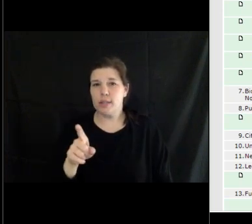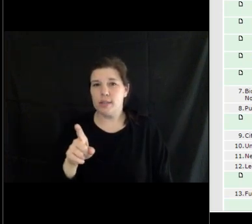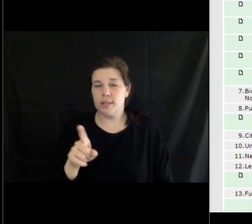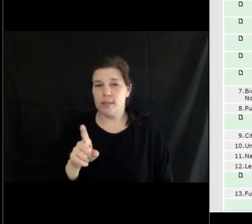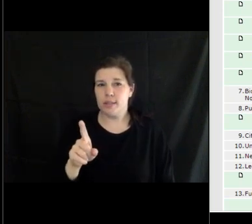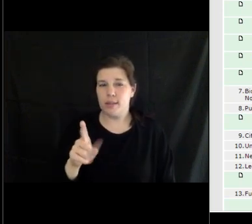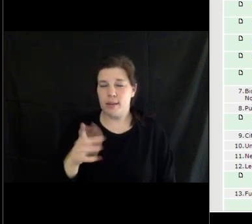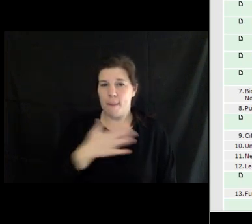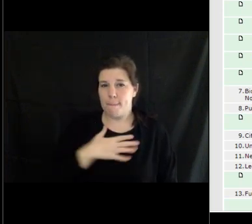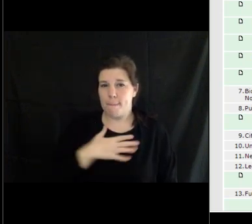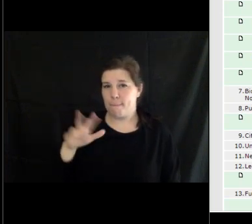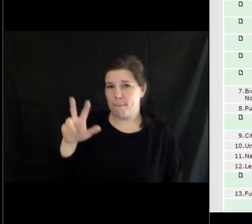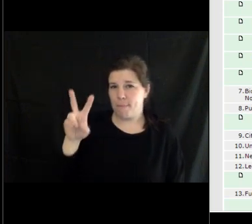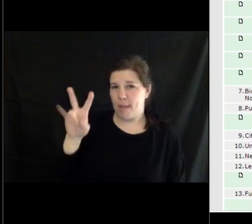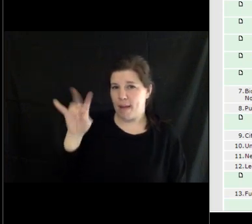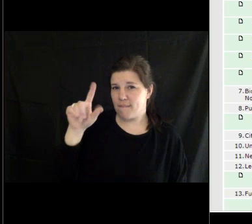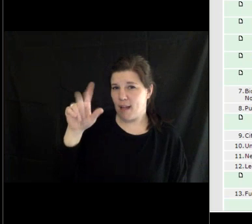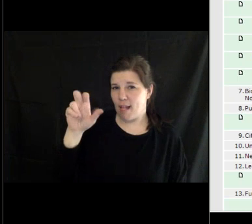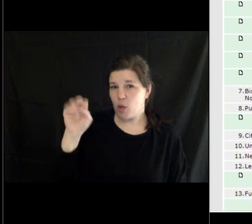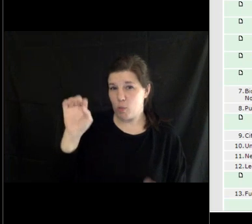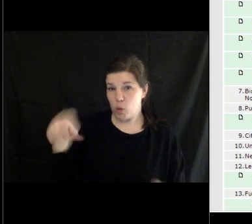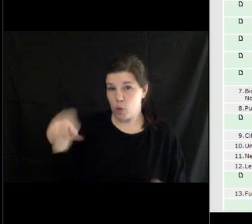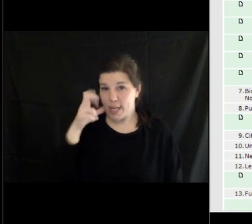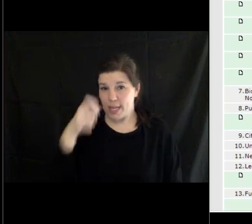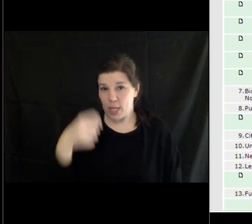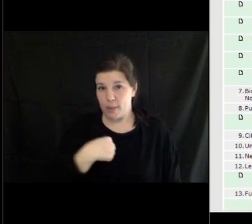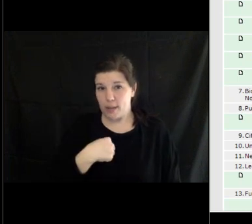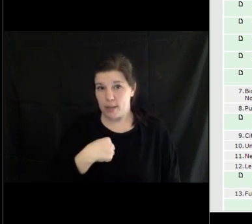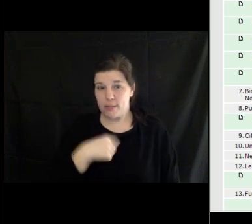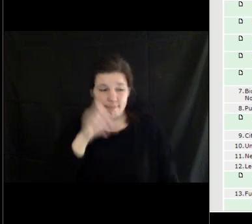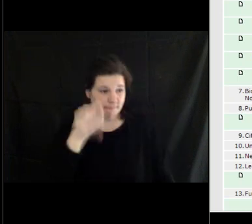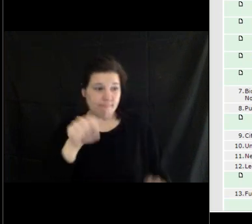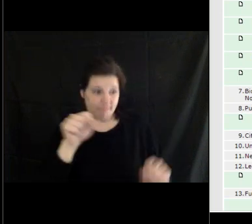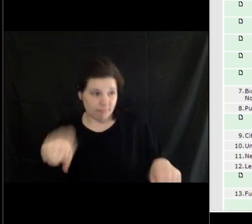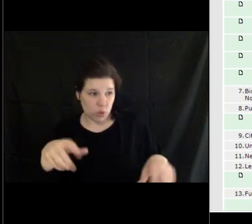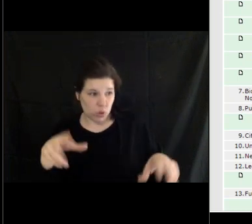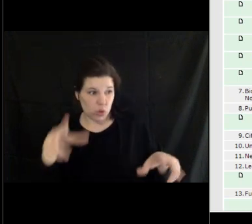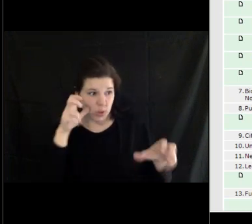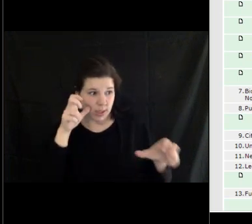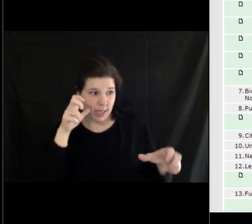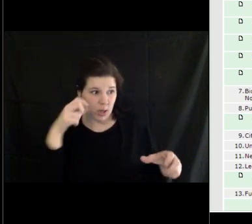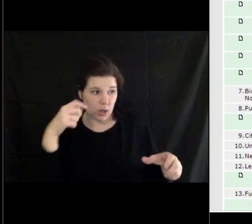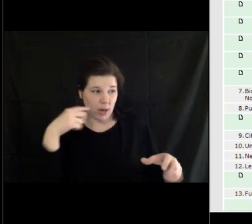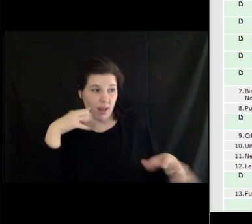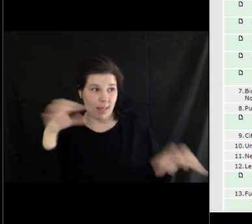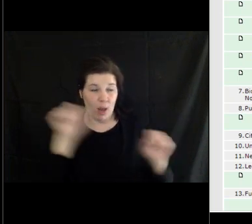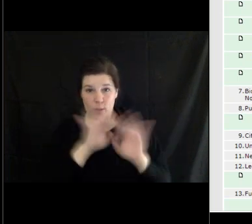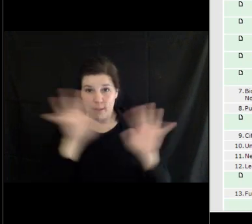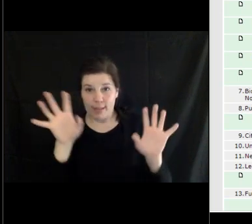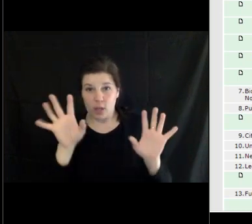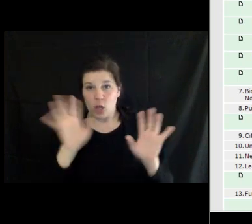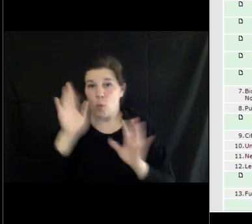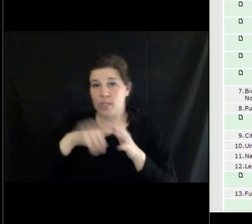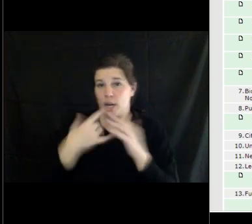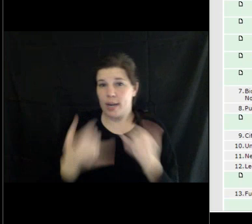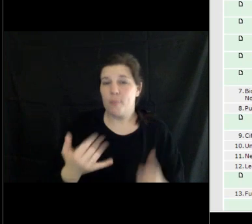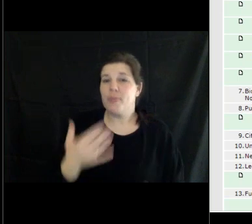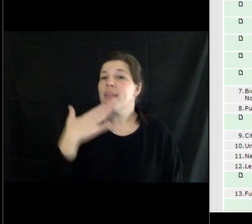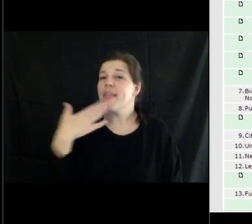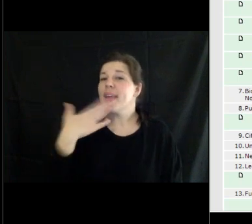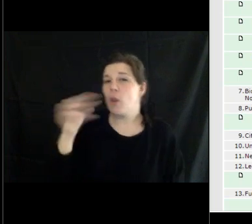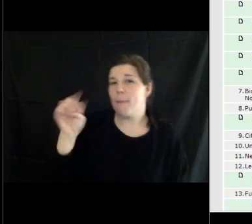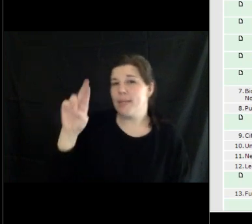my volume, you can hear my volume. We can hear you loudly and clearly. I'm going to begin the timer now. All right, thank you, Mr.